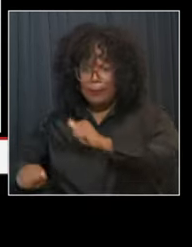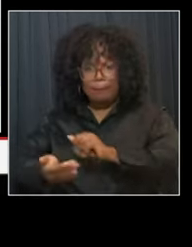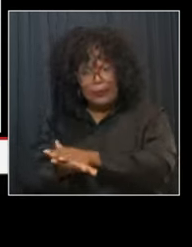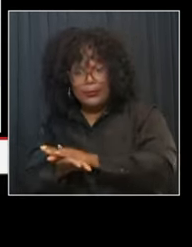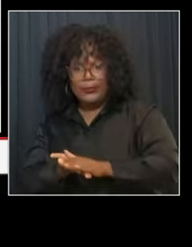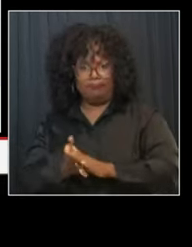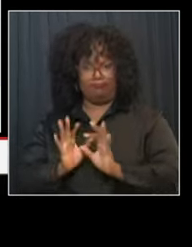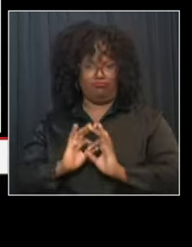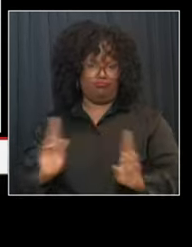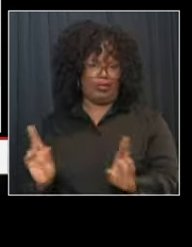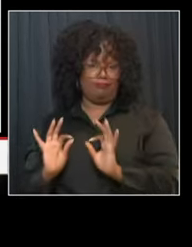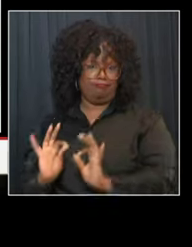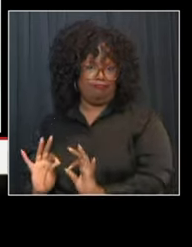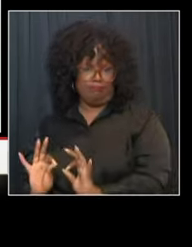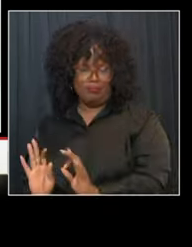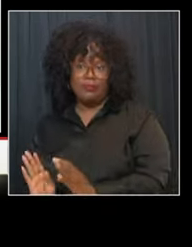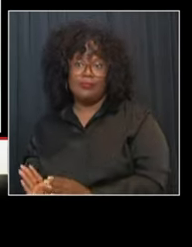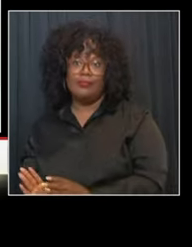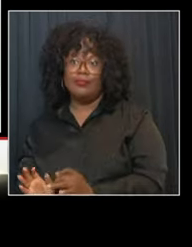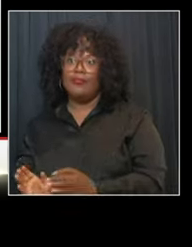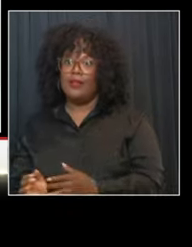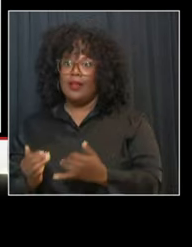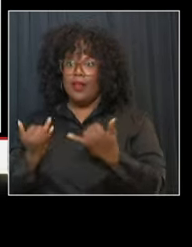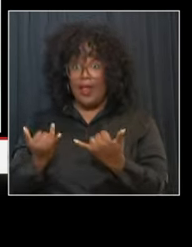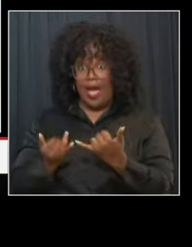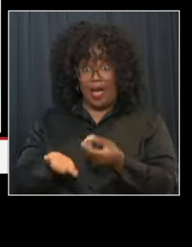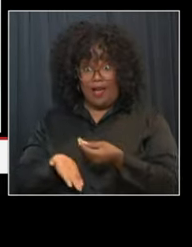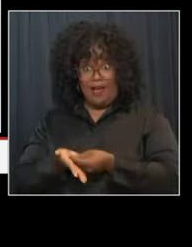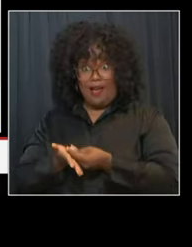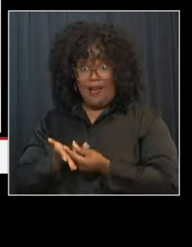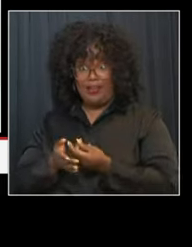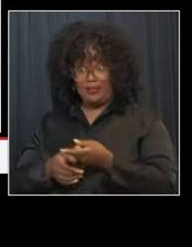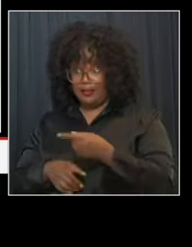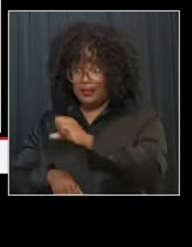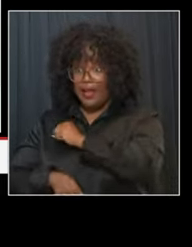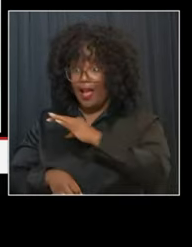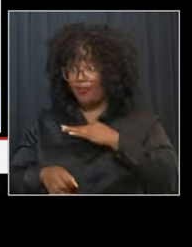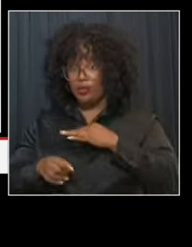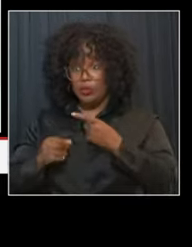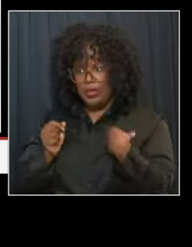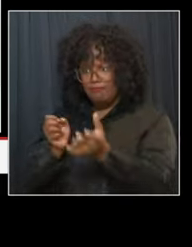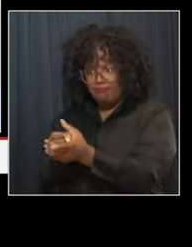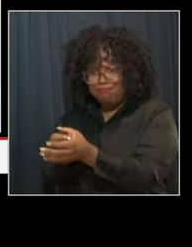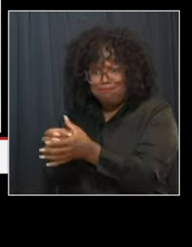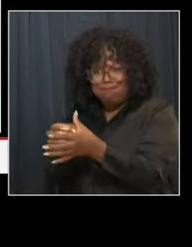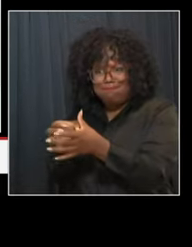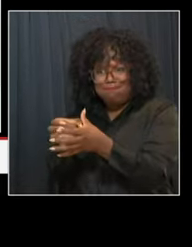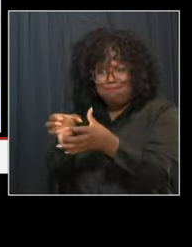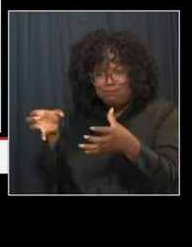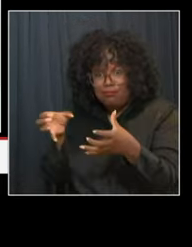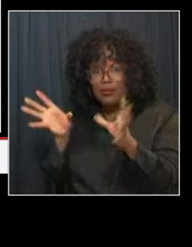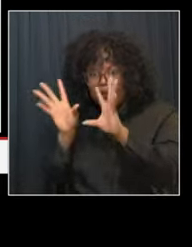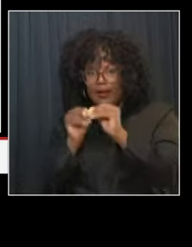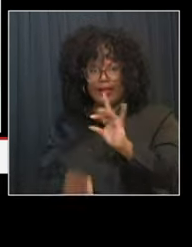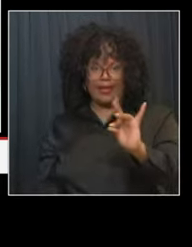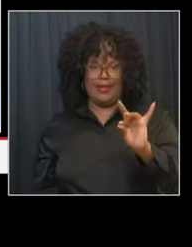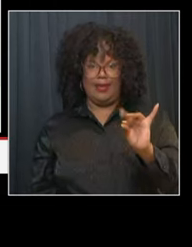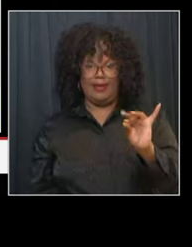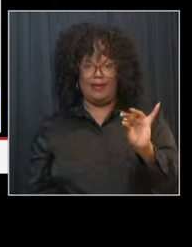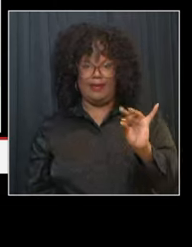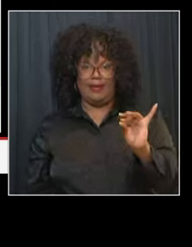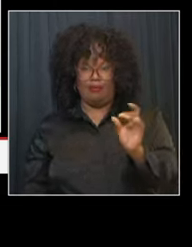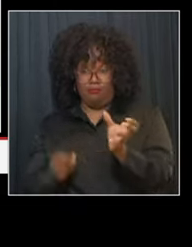We have increased that to 80 staff members, and the mayor's budget includes $4.6 million to